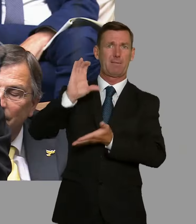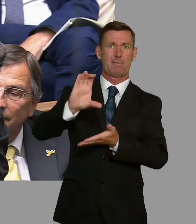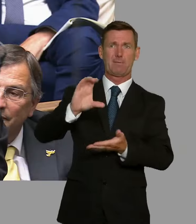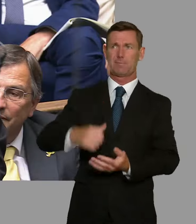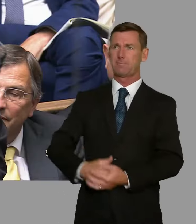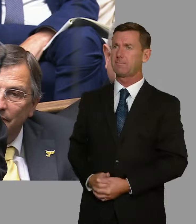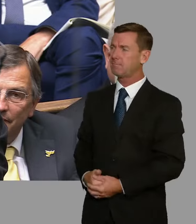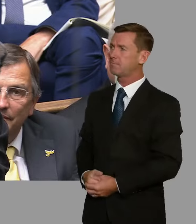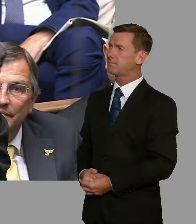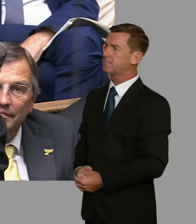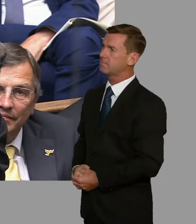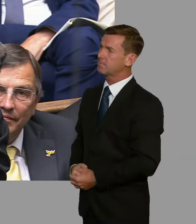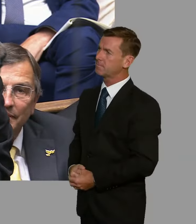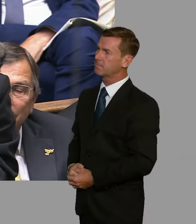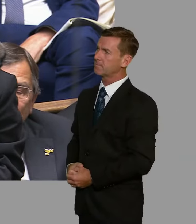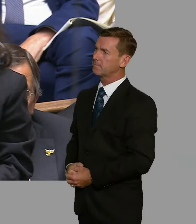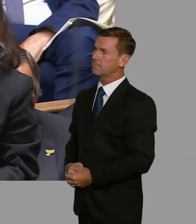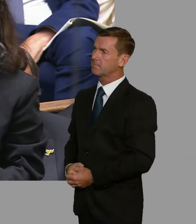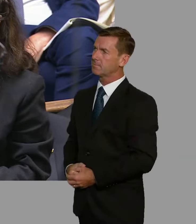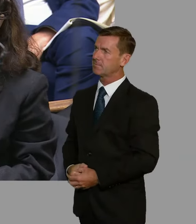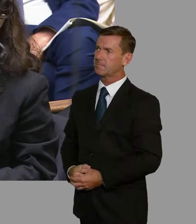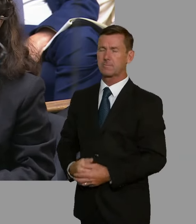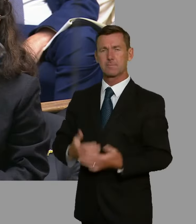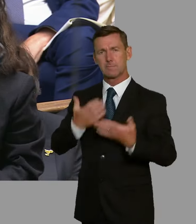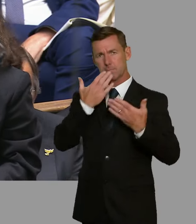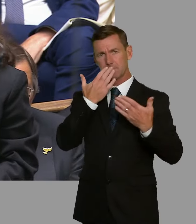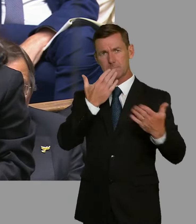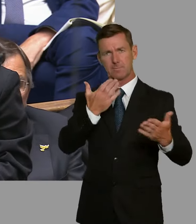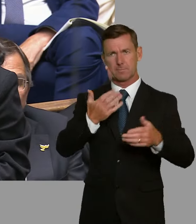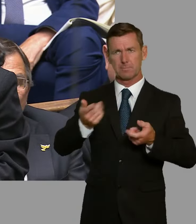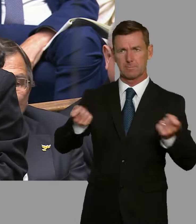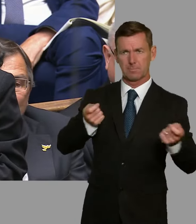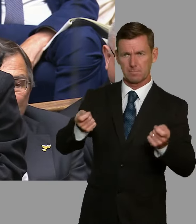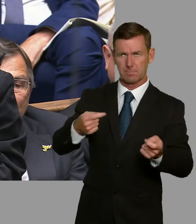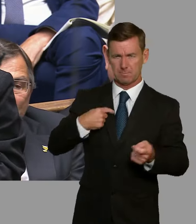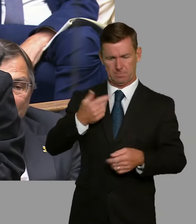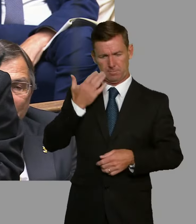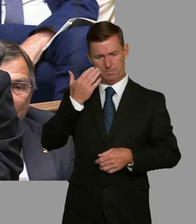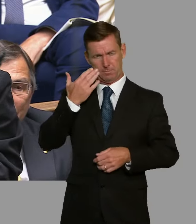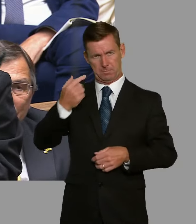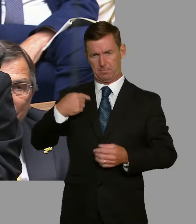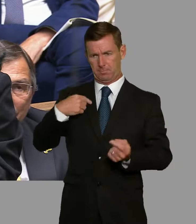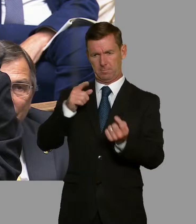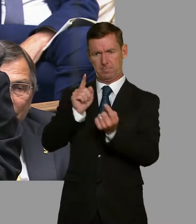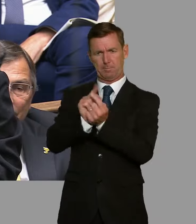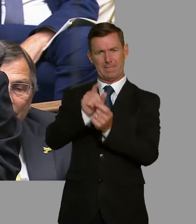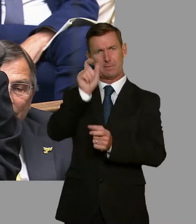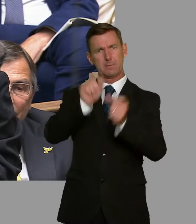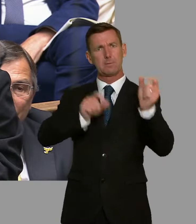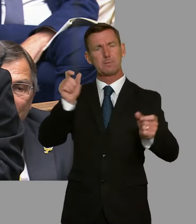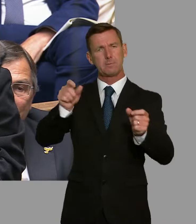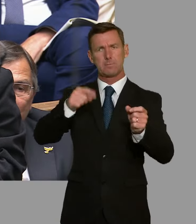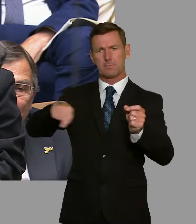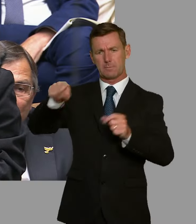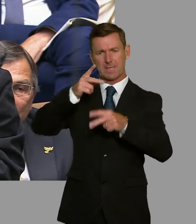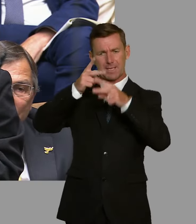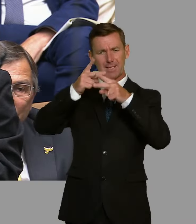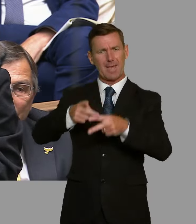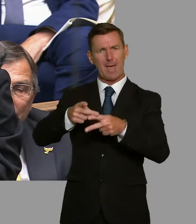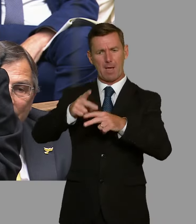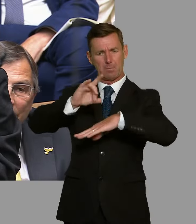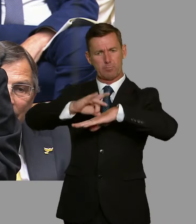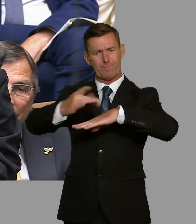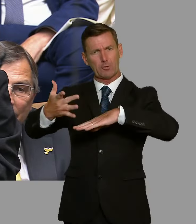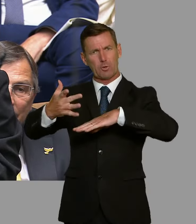care providers in my constituency of Stratford-on-Avon who deliver essential and expert care to some of my most vulnerable